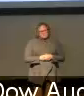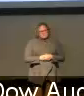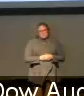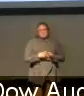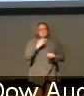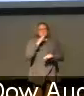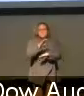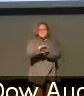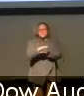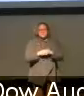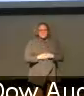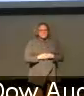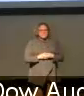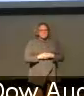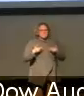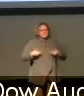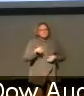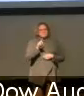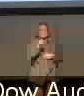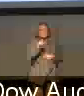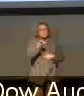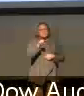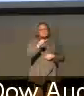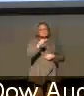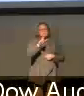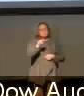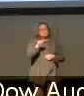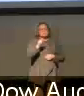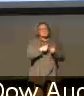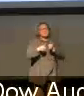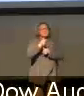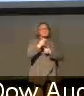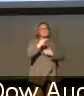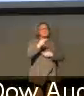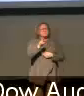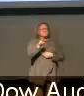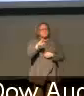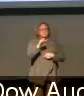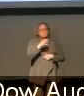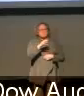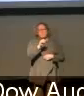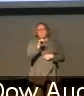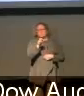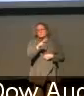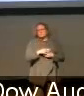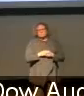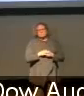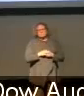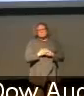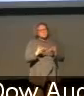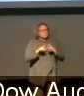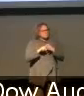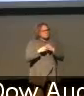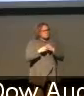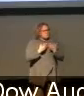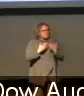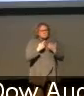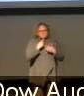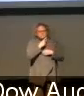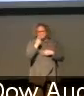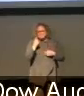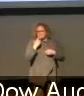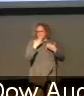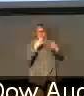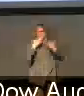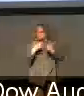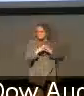Good afternoon. I'm Dolores Hunt, Chief Human Resources Officer. Let me just start by saying thank you. Thank you to